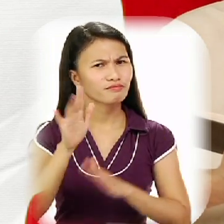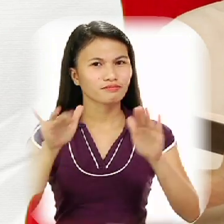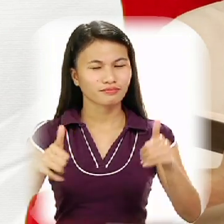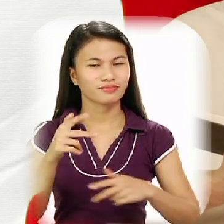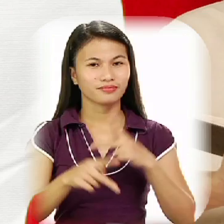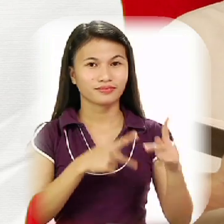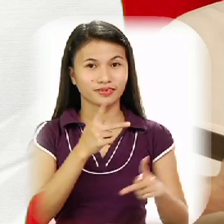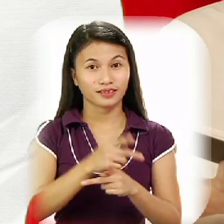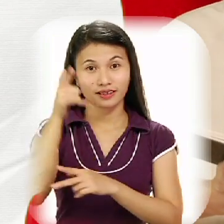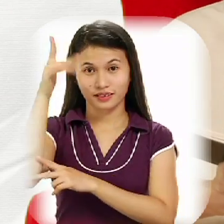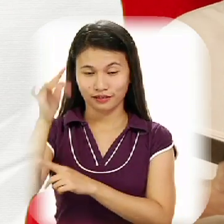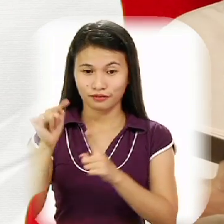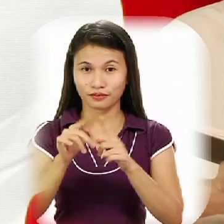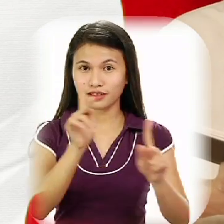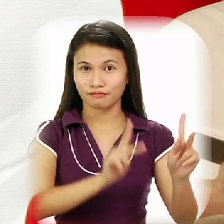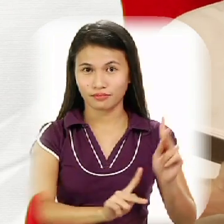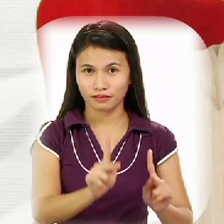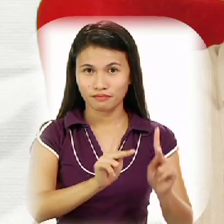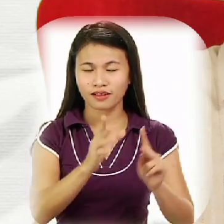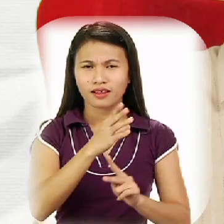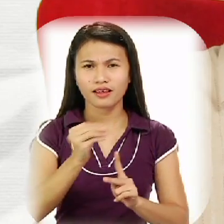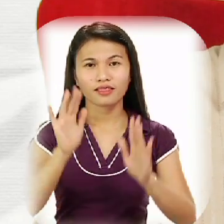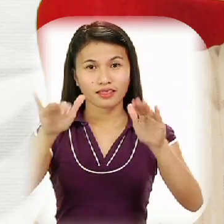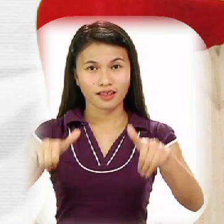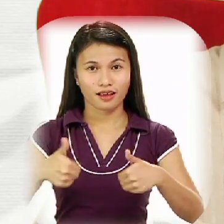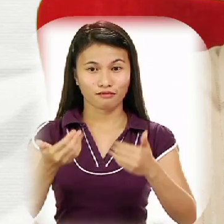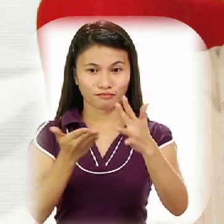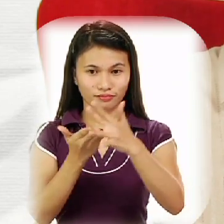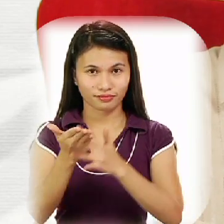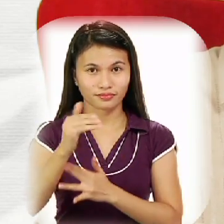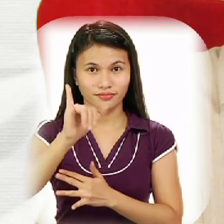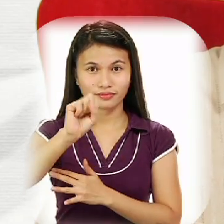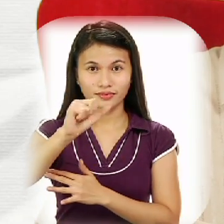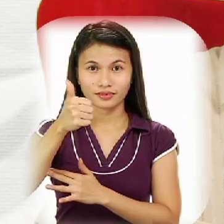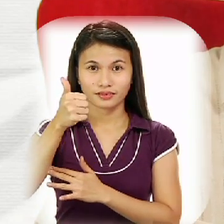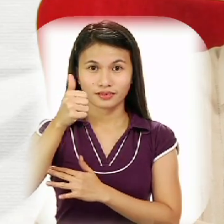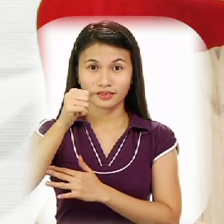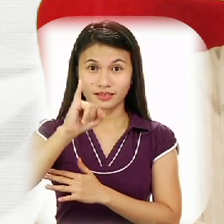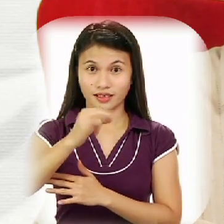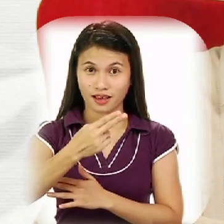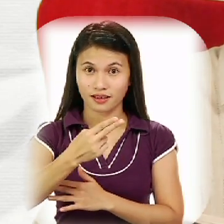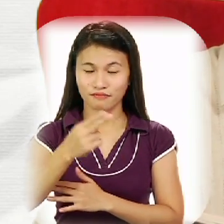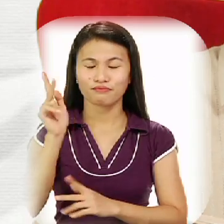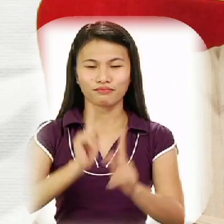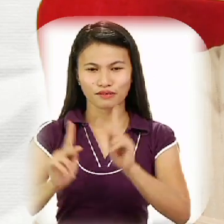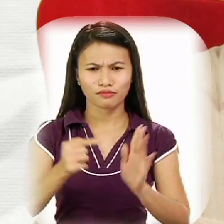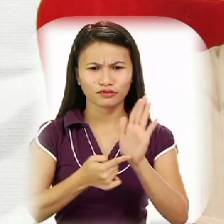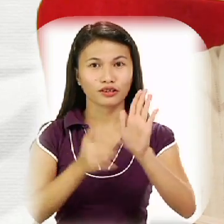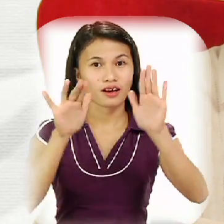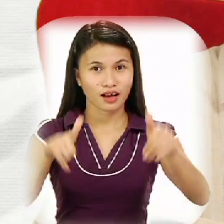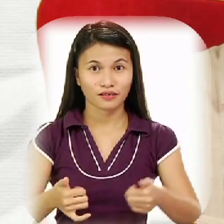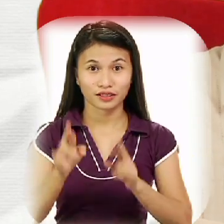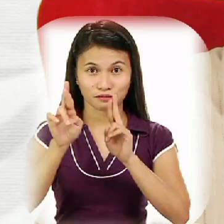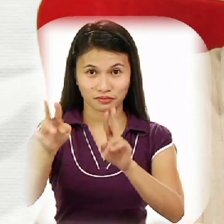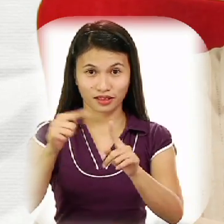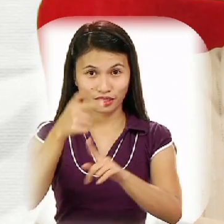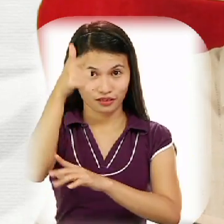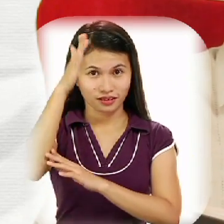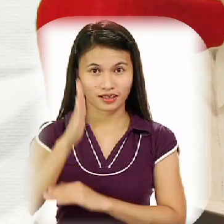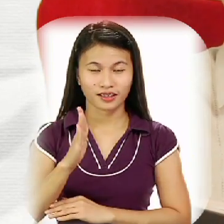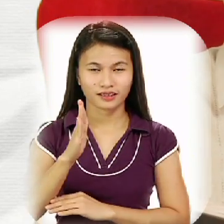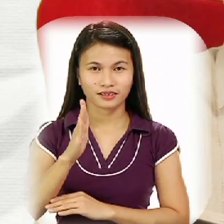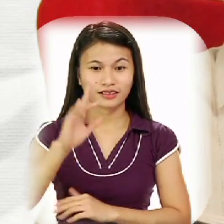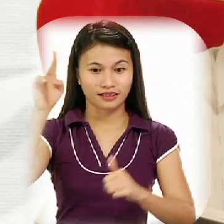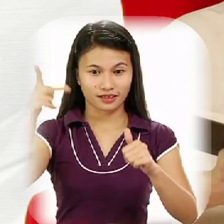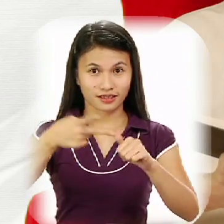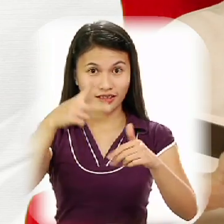gracious God is to His people, and how through Isaiah, the people was shown how to respond to